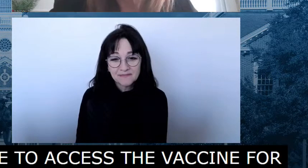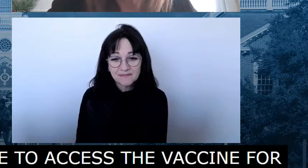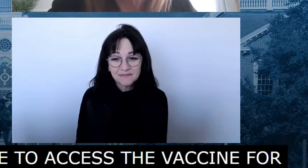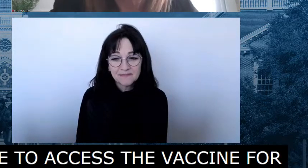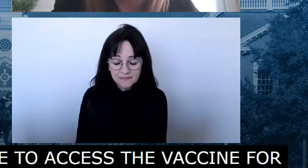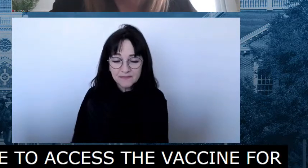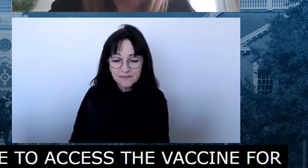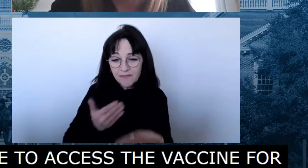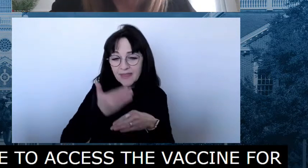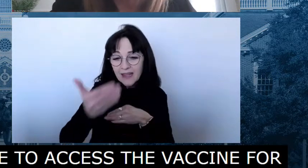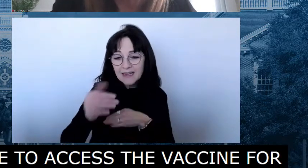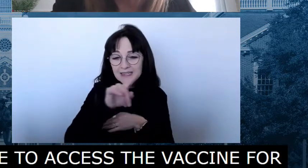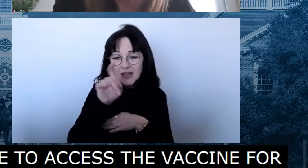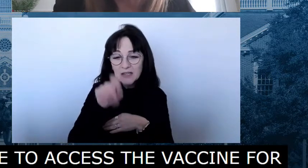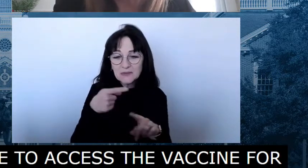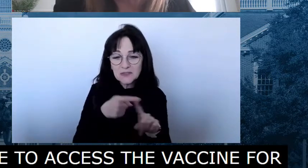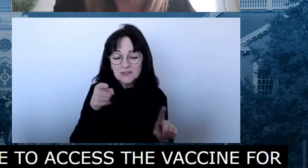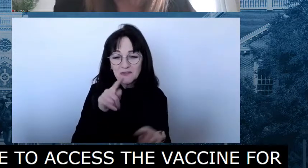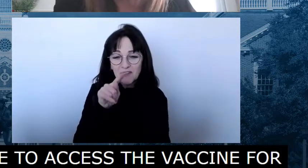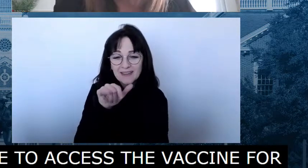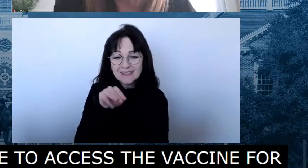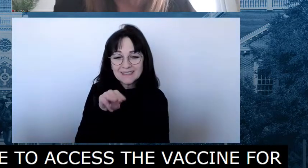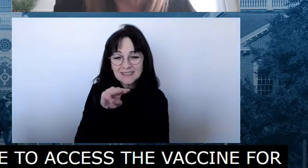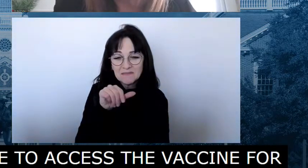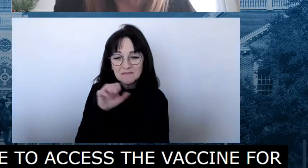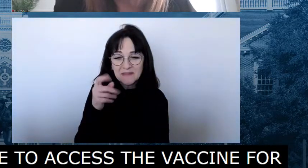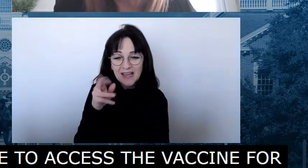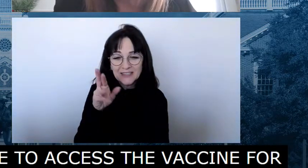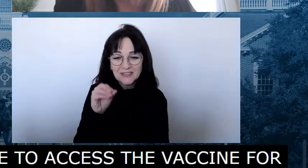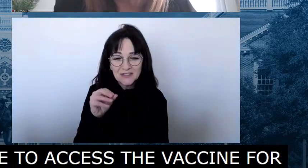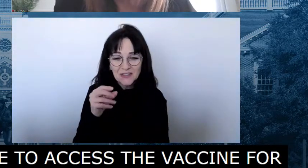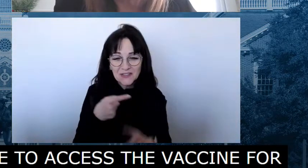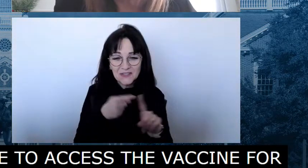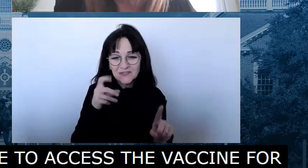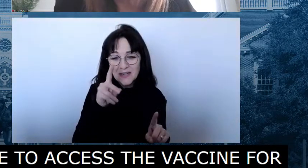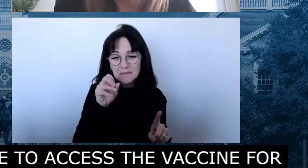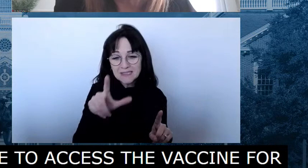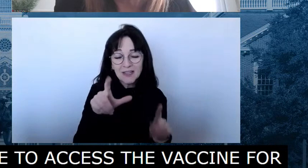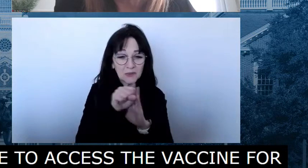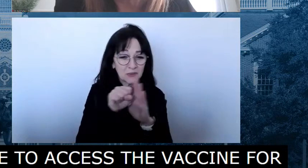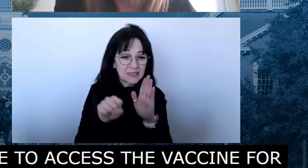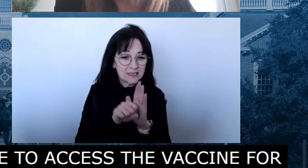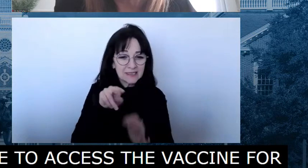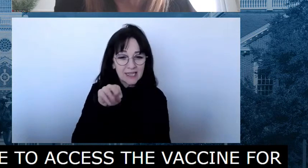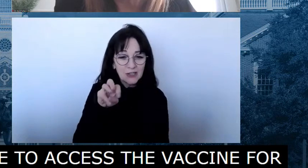Our next question will come from Tim Mastro from Delaware State News.